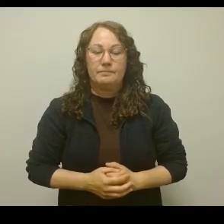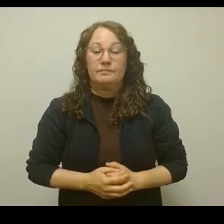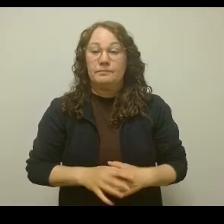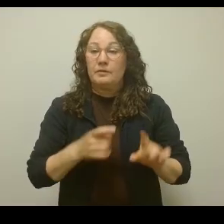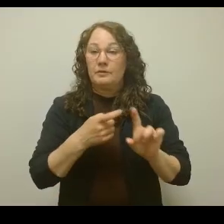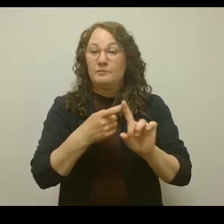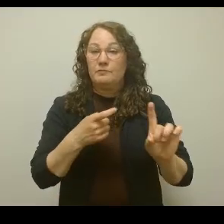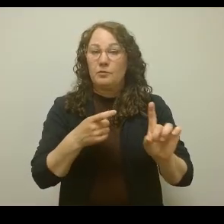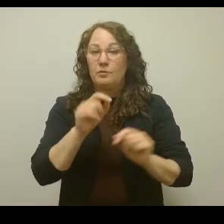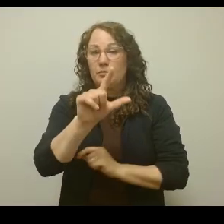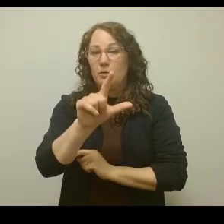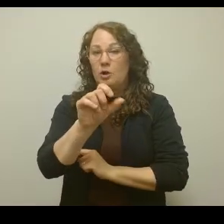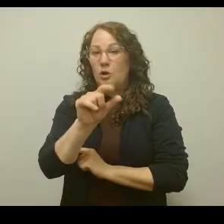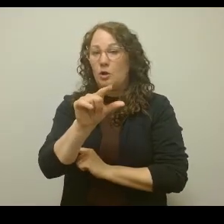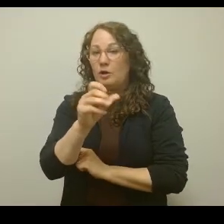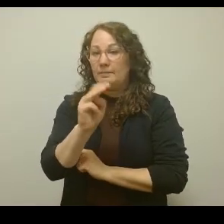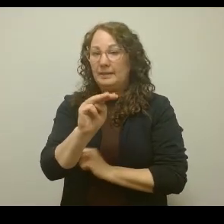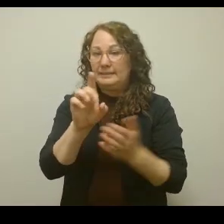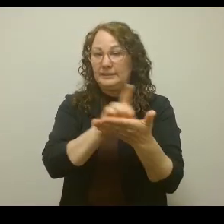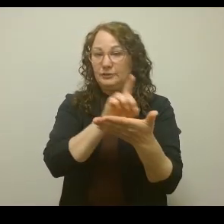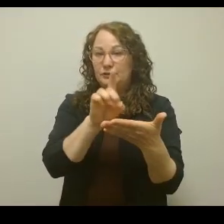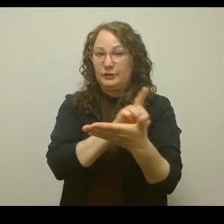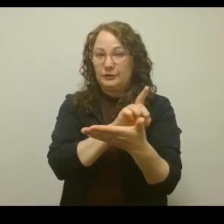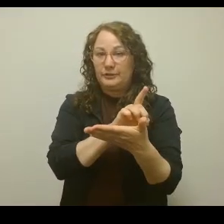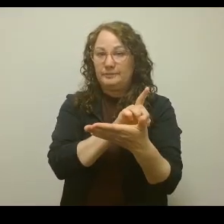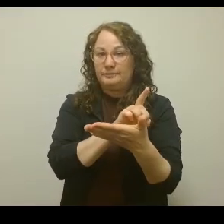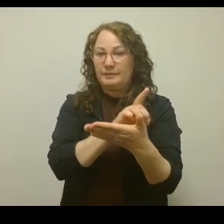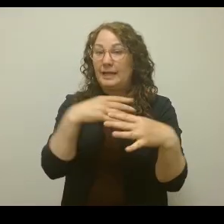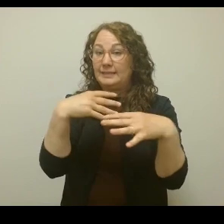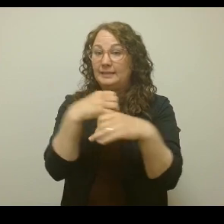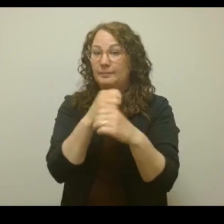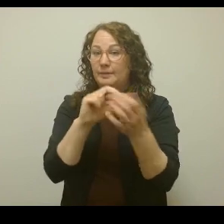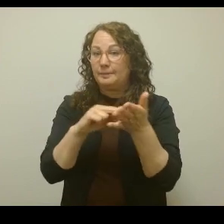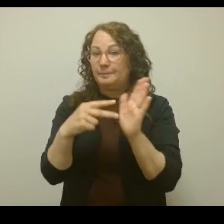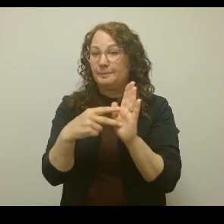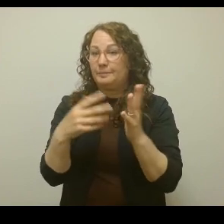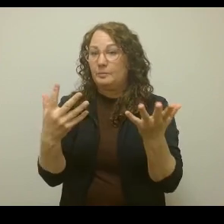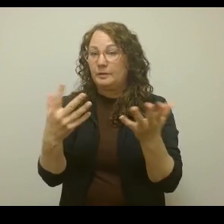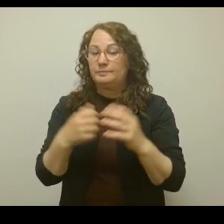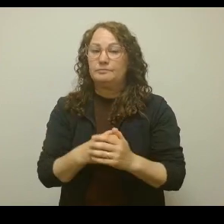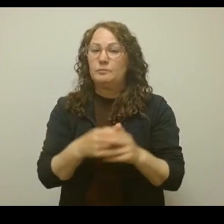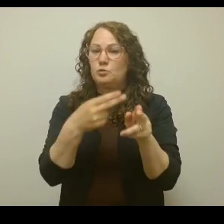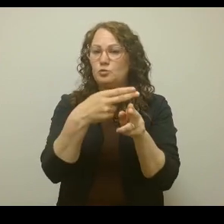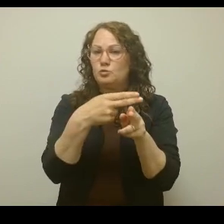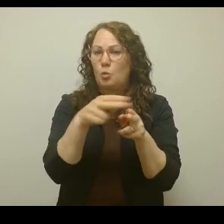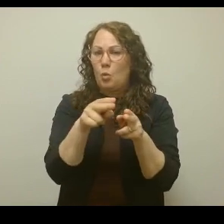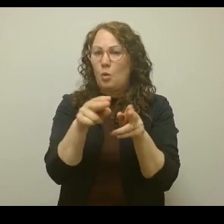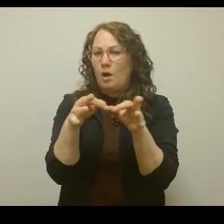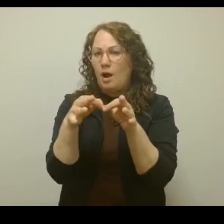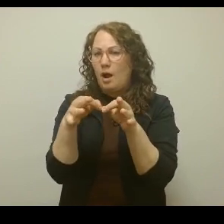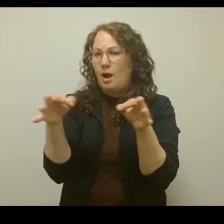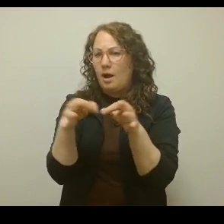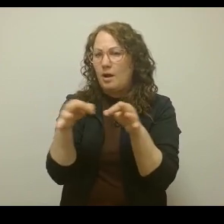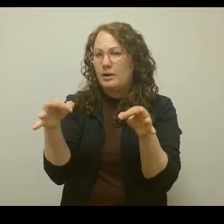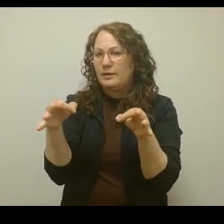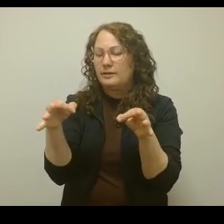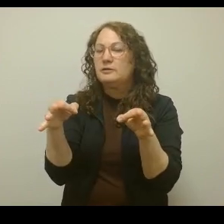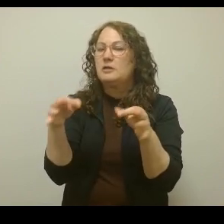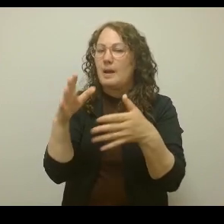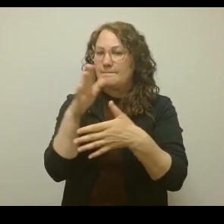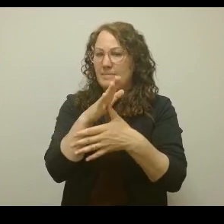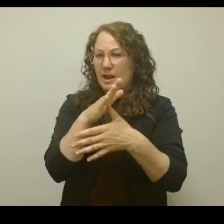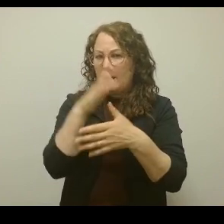According to the Longman Dictionary, a summary is a short statement that gives the main information